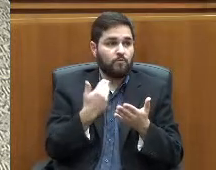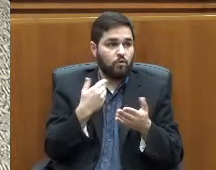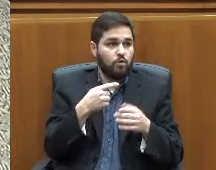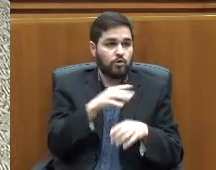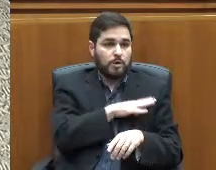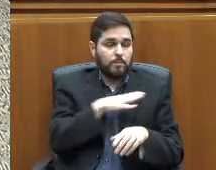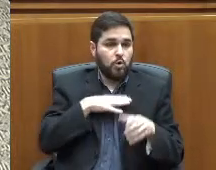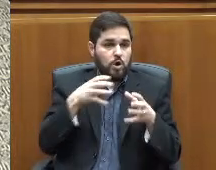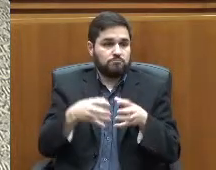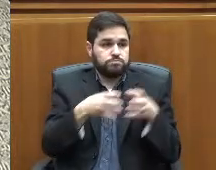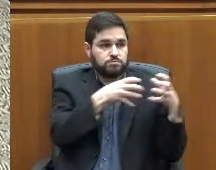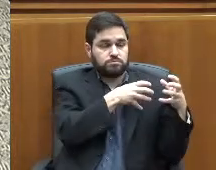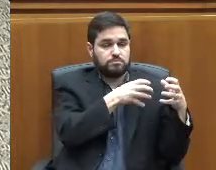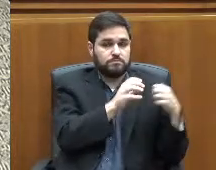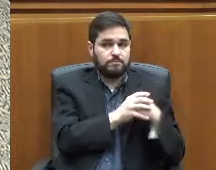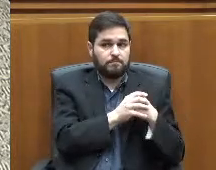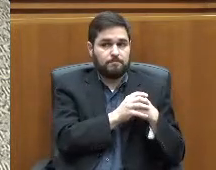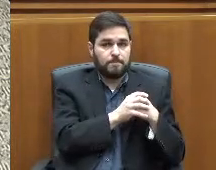roll?